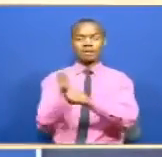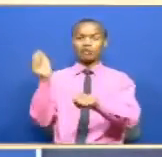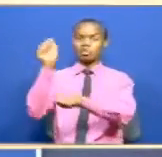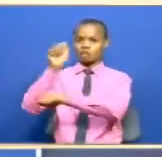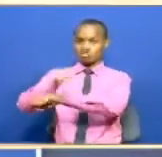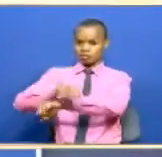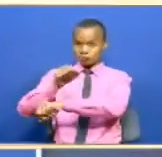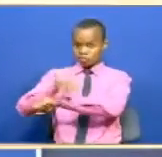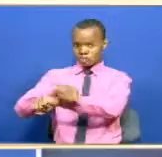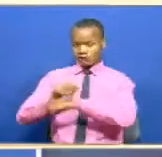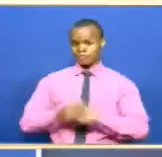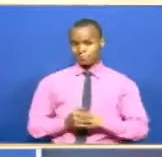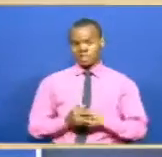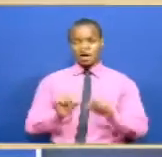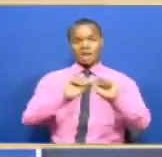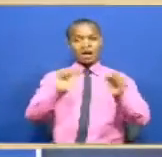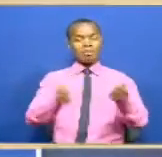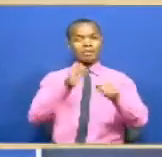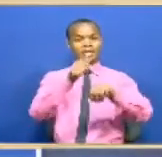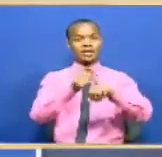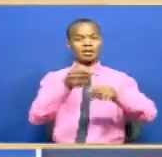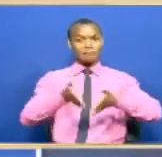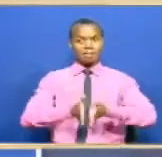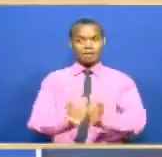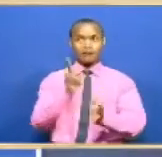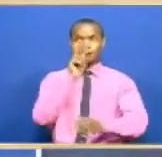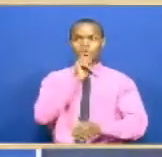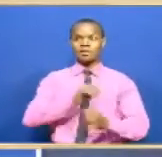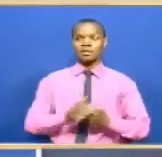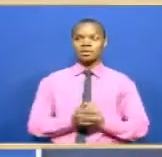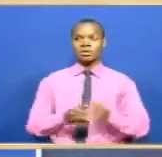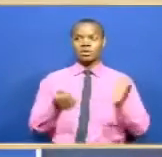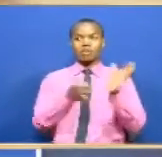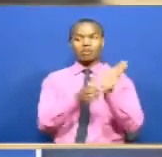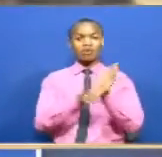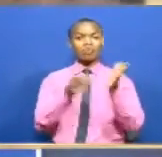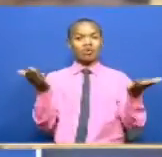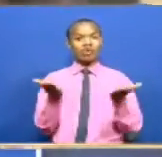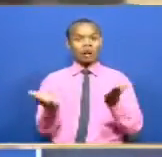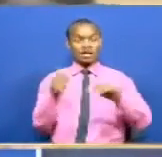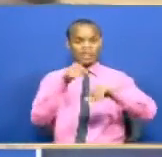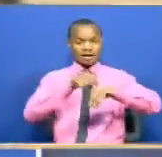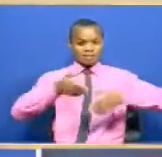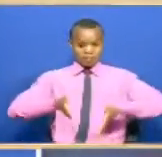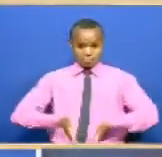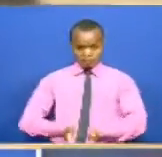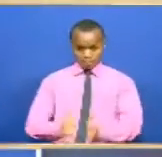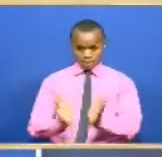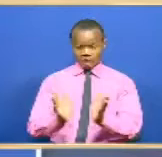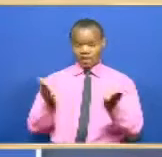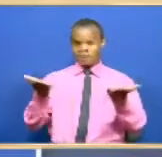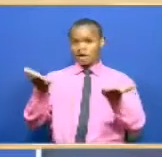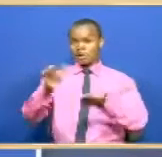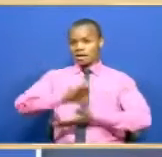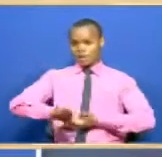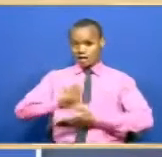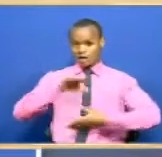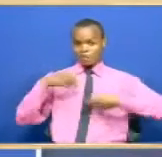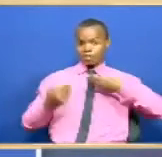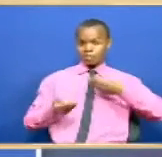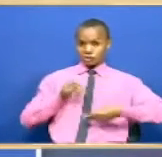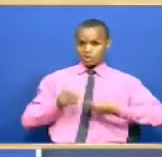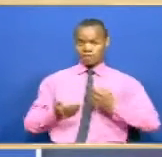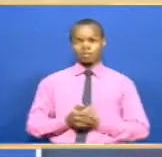situation that began right after his birth. Shida ilianza wakati niliza, nikiwa Busia. Wangu,